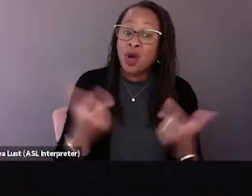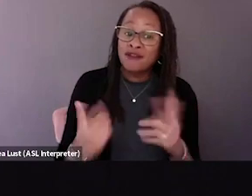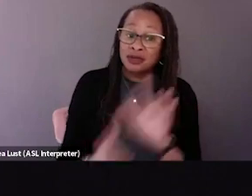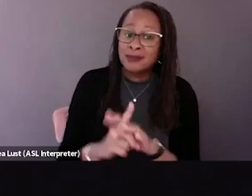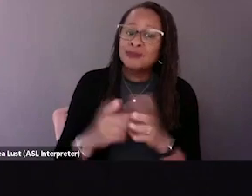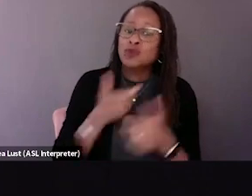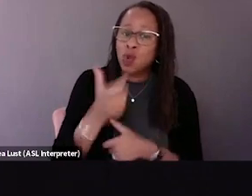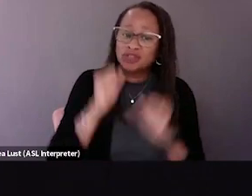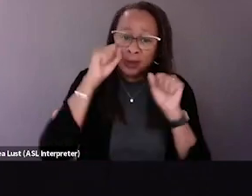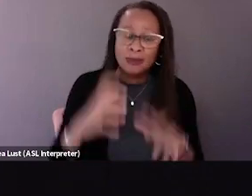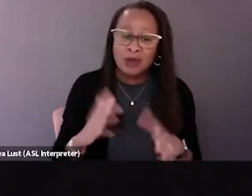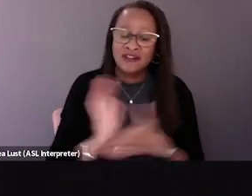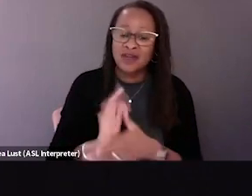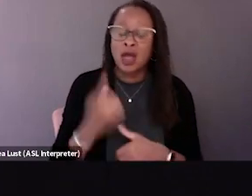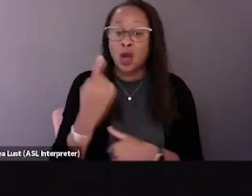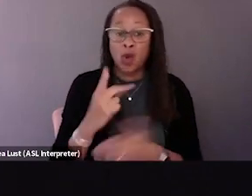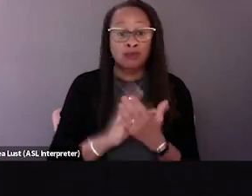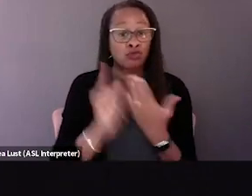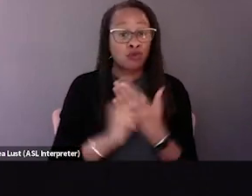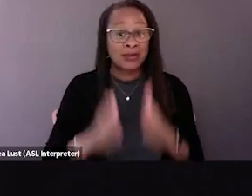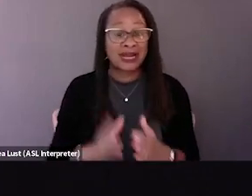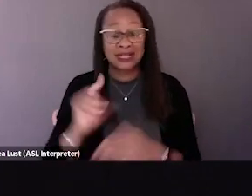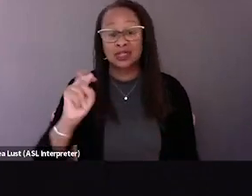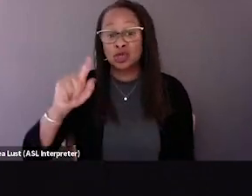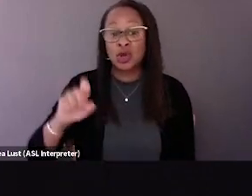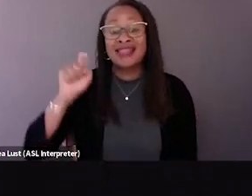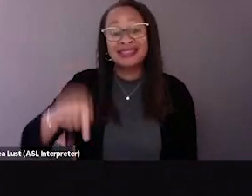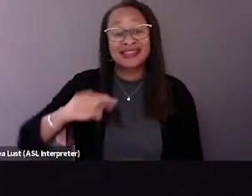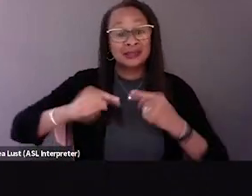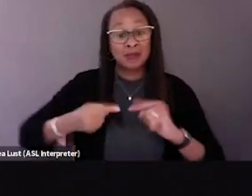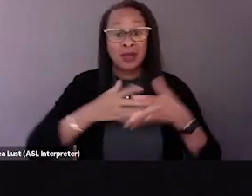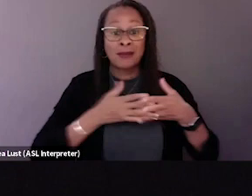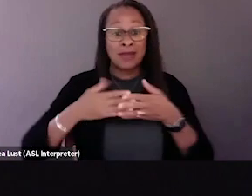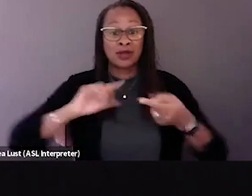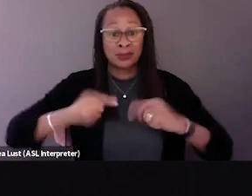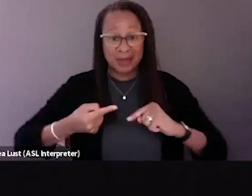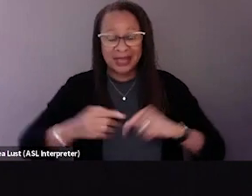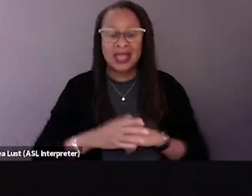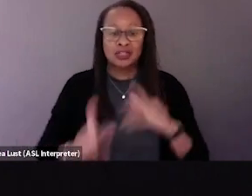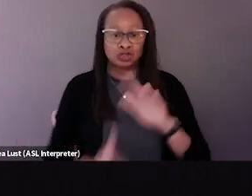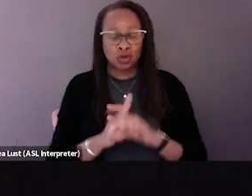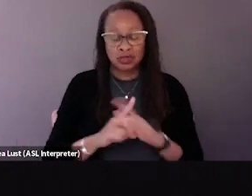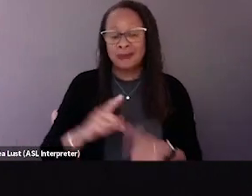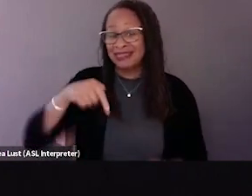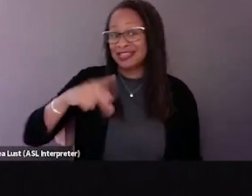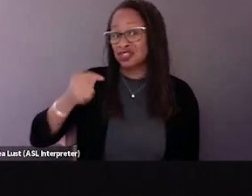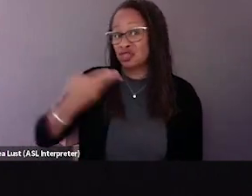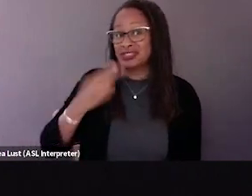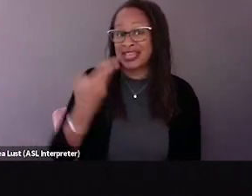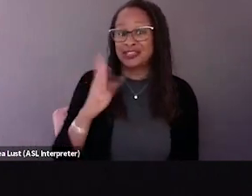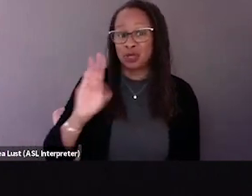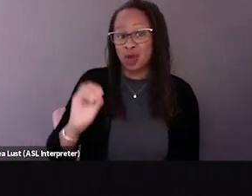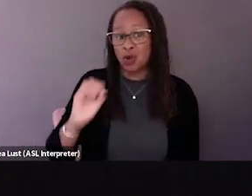incredible film. Just one programming note, this film, American Pain, premieres this Thursday on the HBO streaming